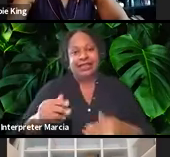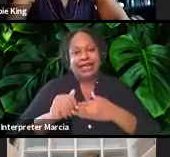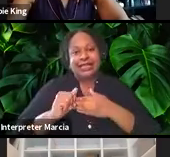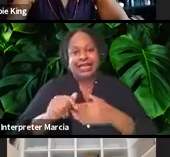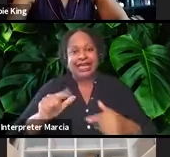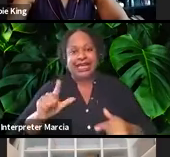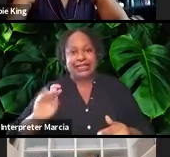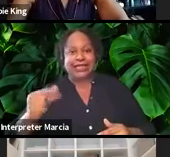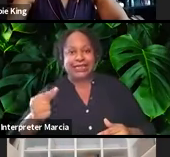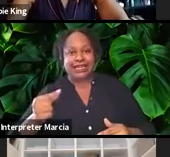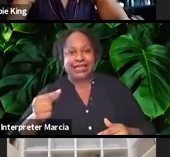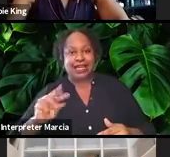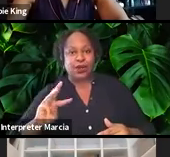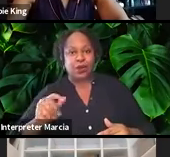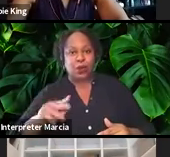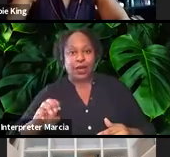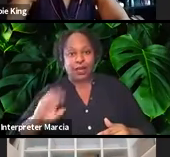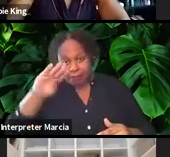#LeadingWhileBlack and